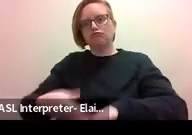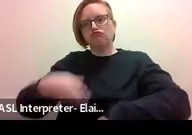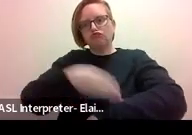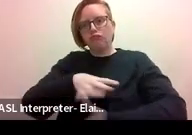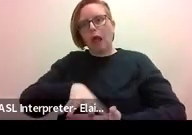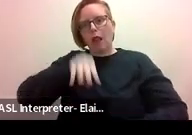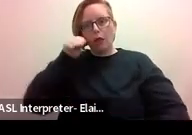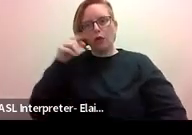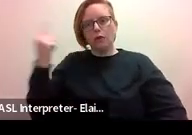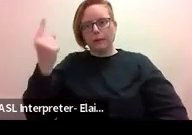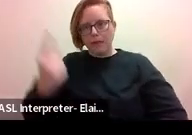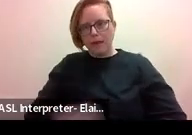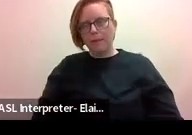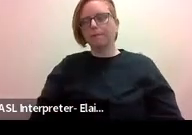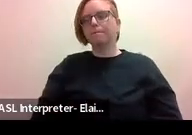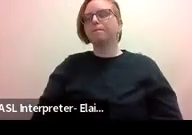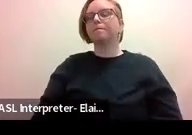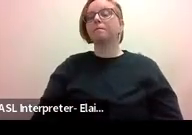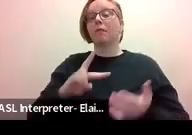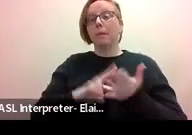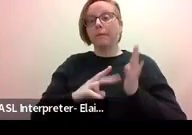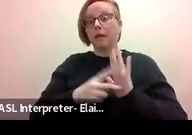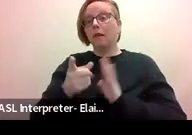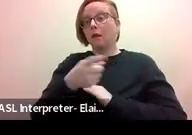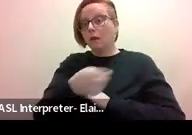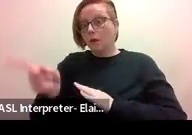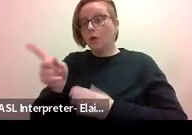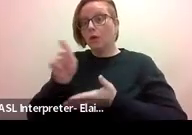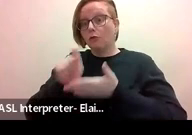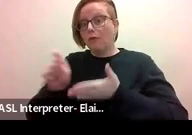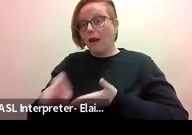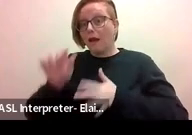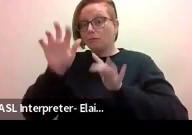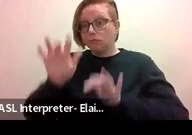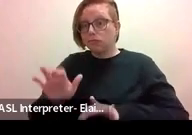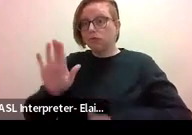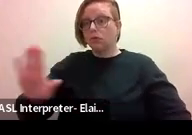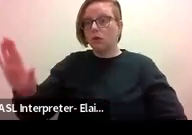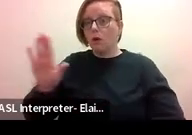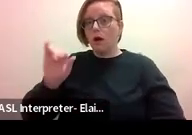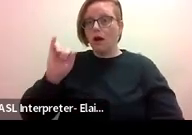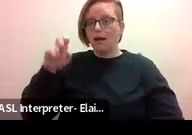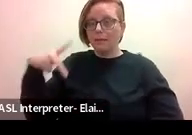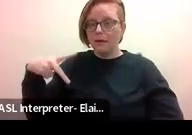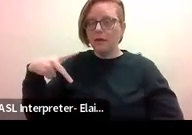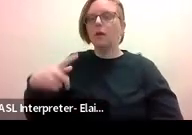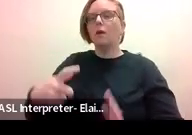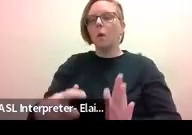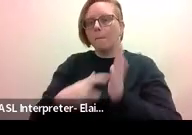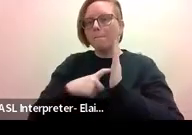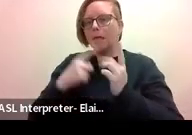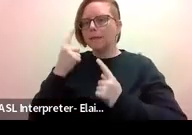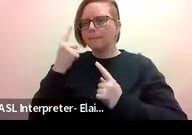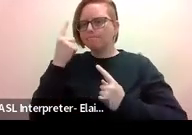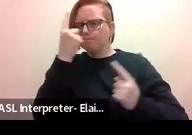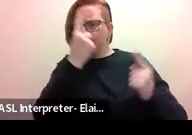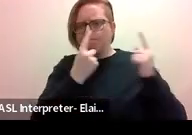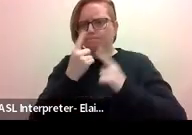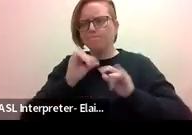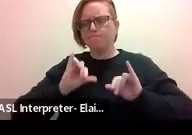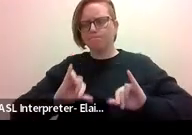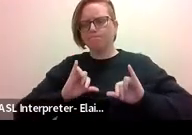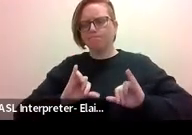is when you are writing your IEPs, you need to think about what can